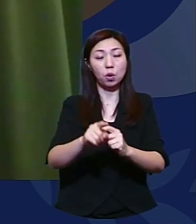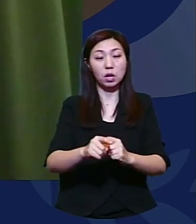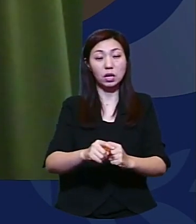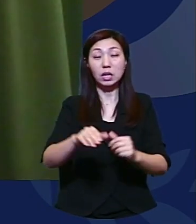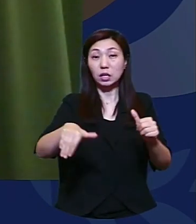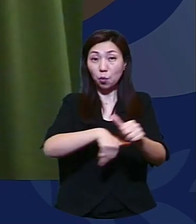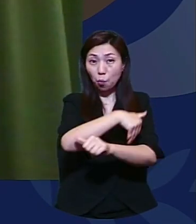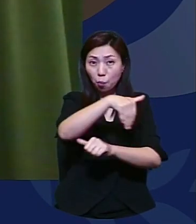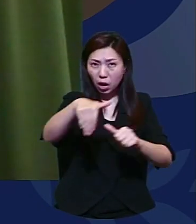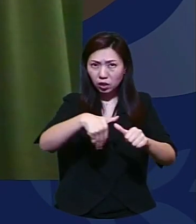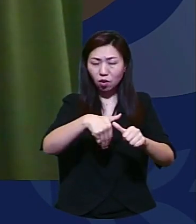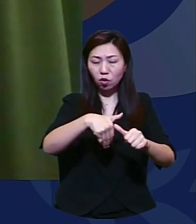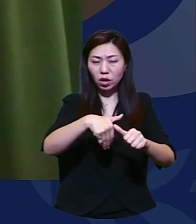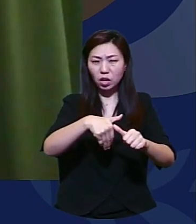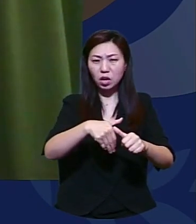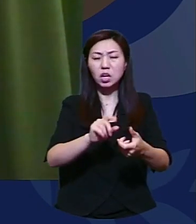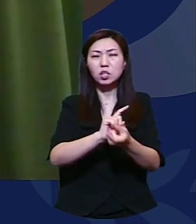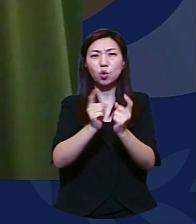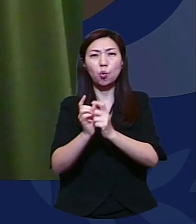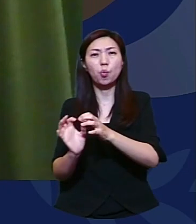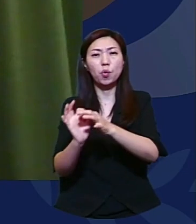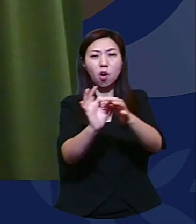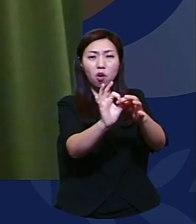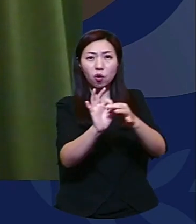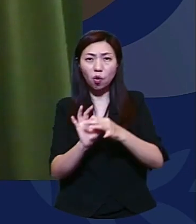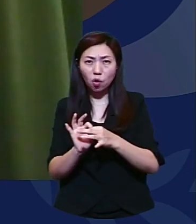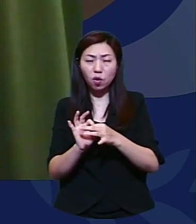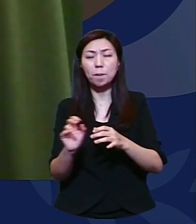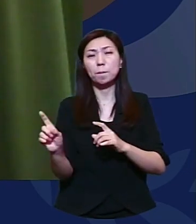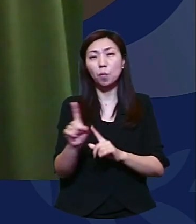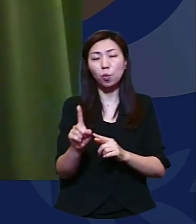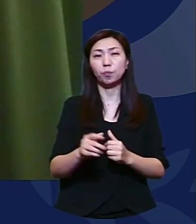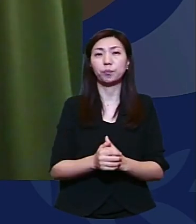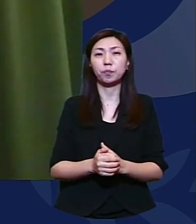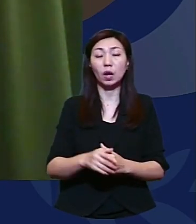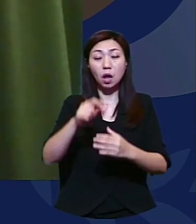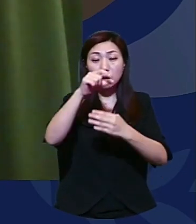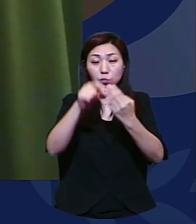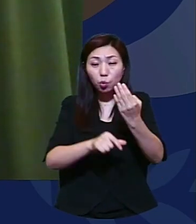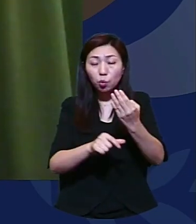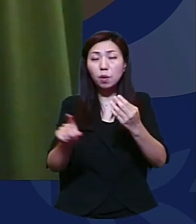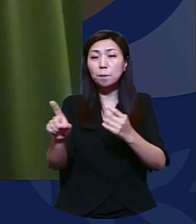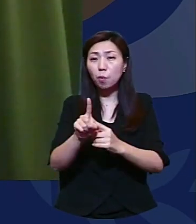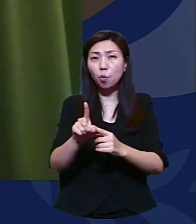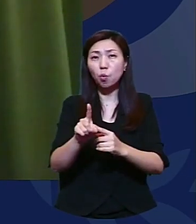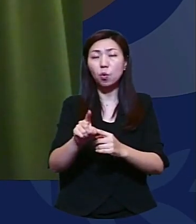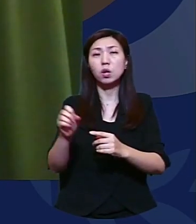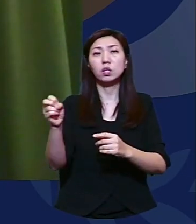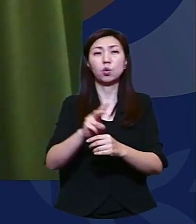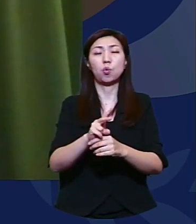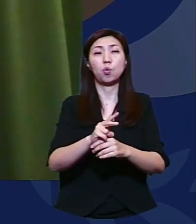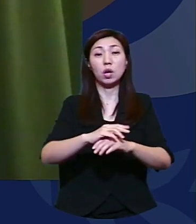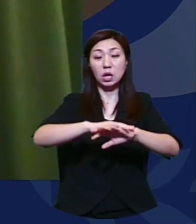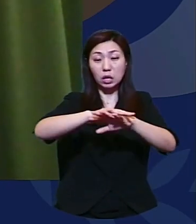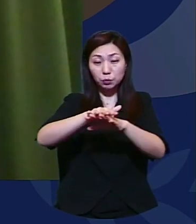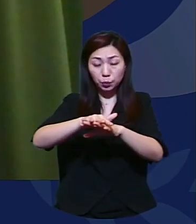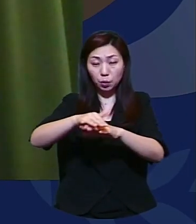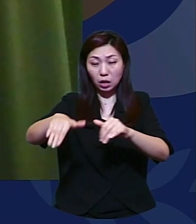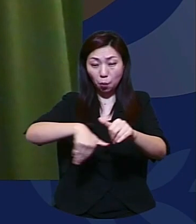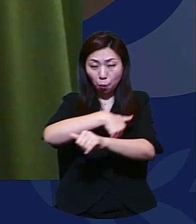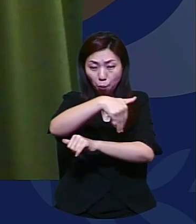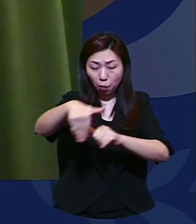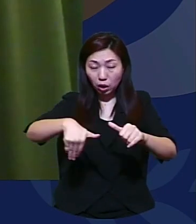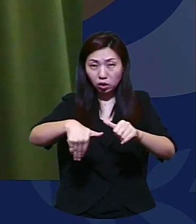development and humanitarian assistance programming, it can also help identify infrastructure gaps that may require dedicated investment